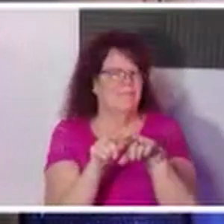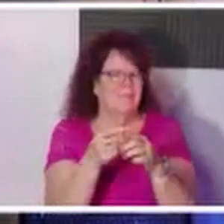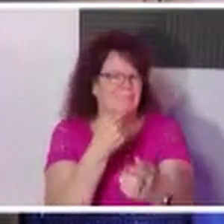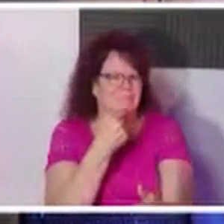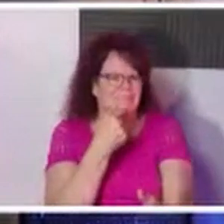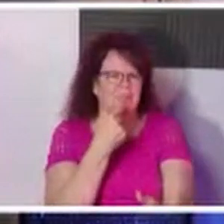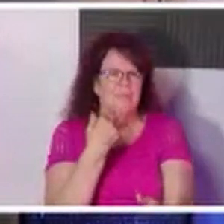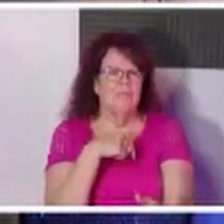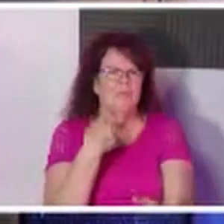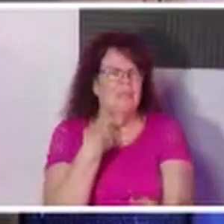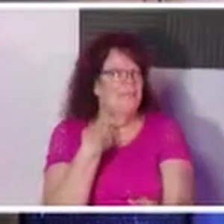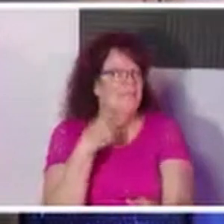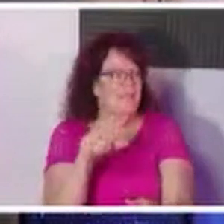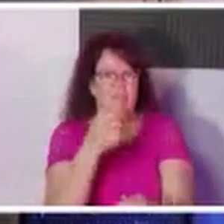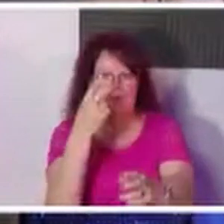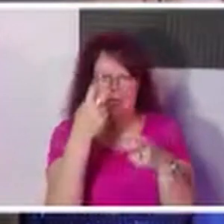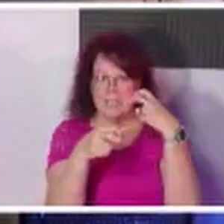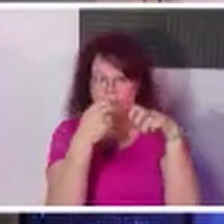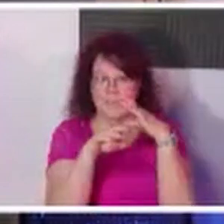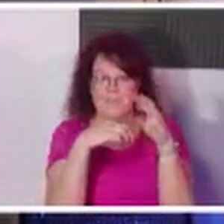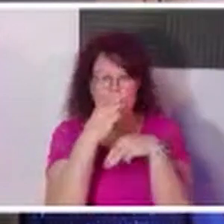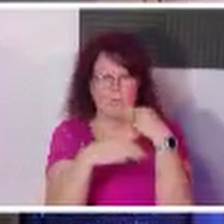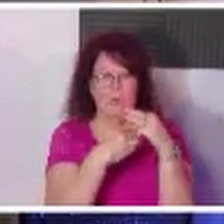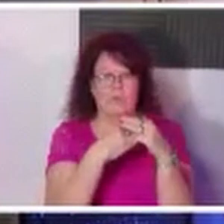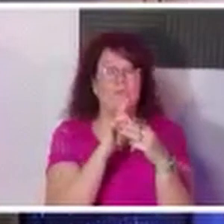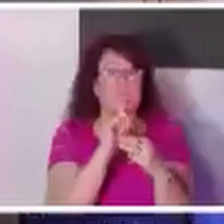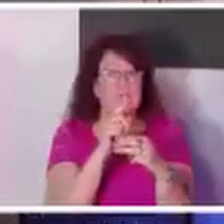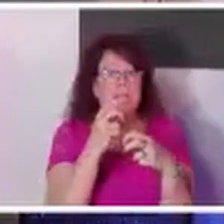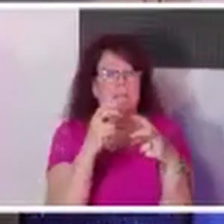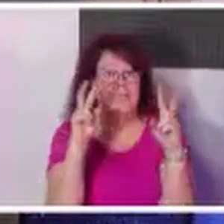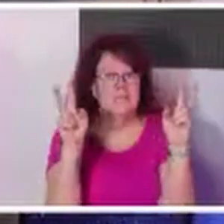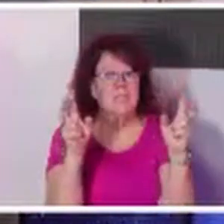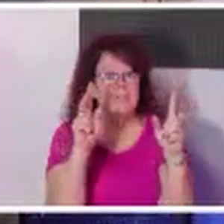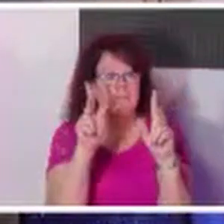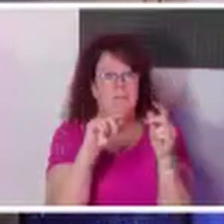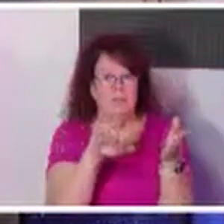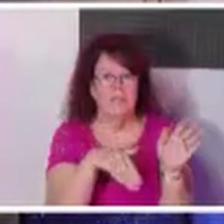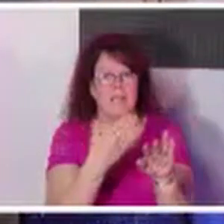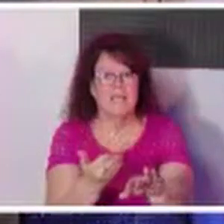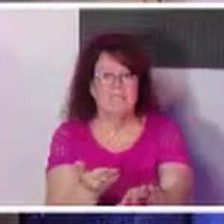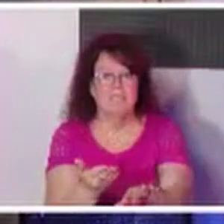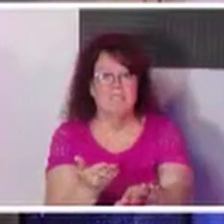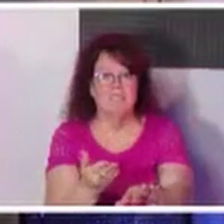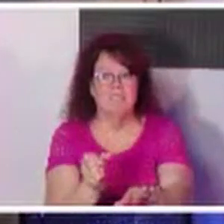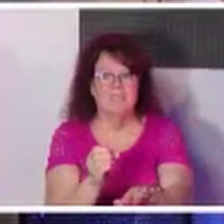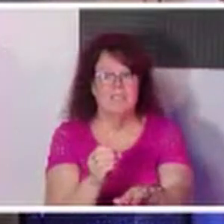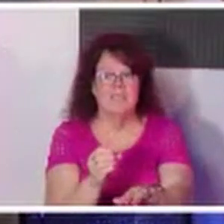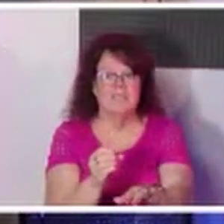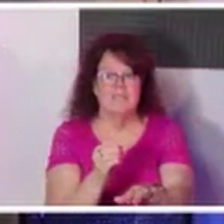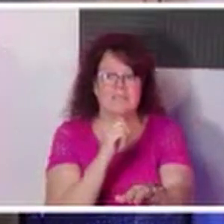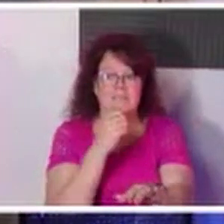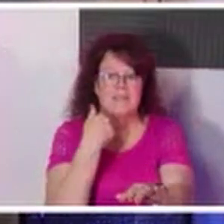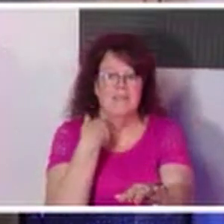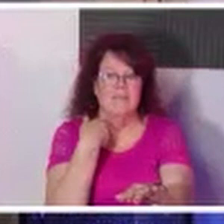Like we got other issues in this world where people are dying. And so instead of having